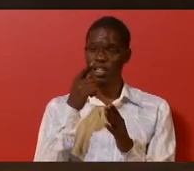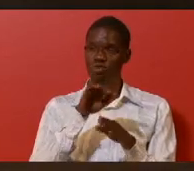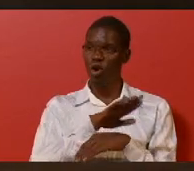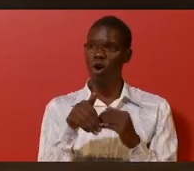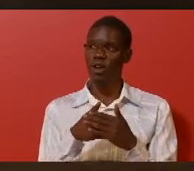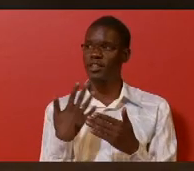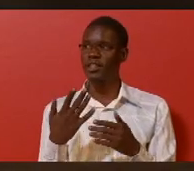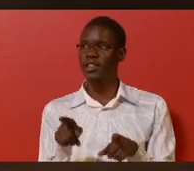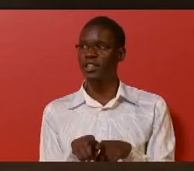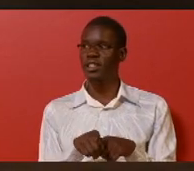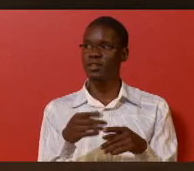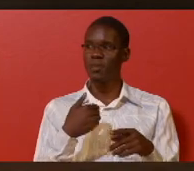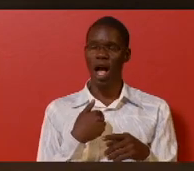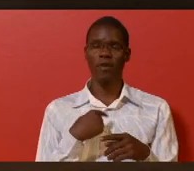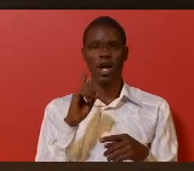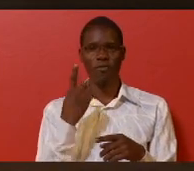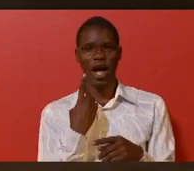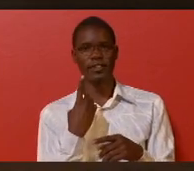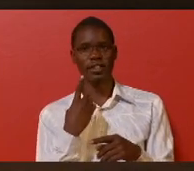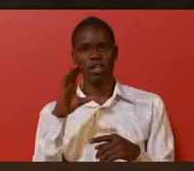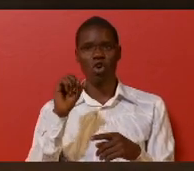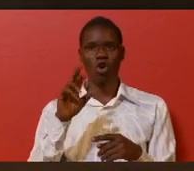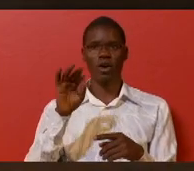Let's look at another text,